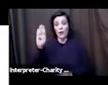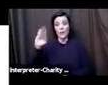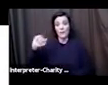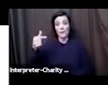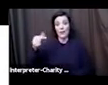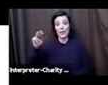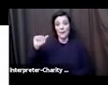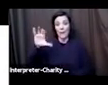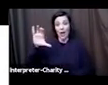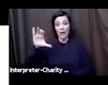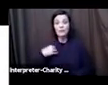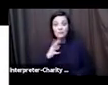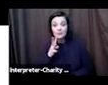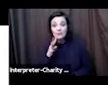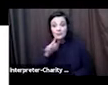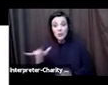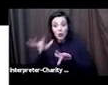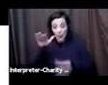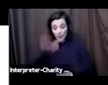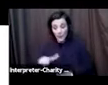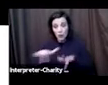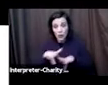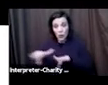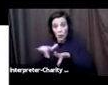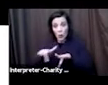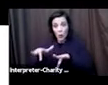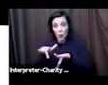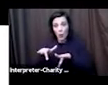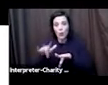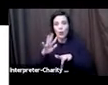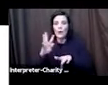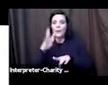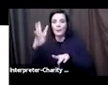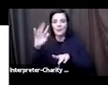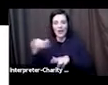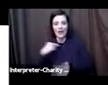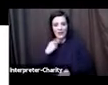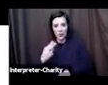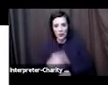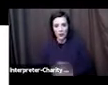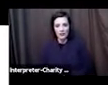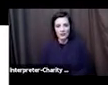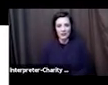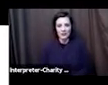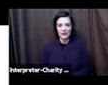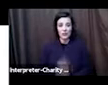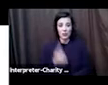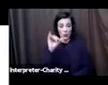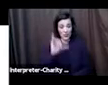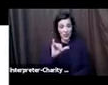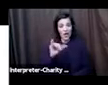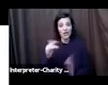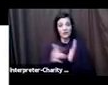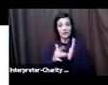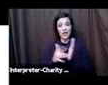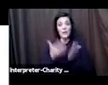my voice on that, and when I press that button, it's going to activate and it's going to say that voice. So with something like this, we might